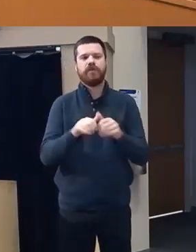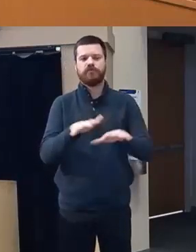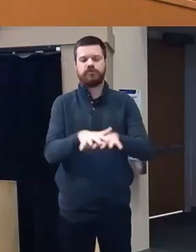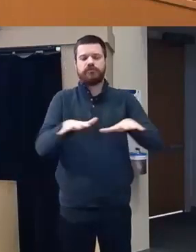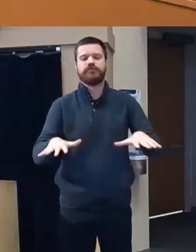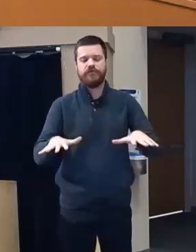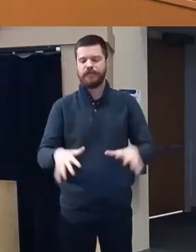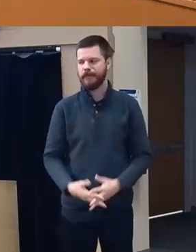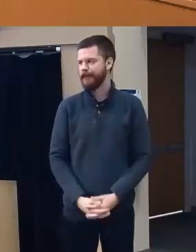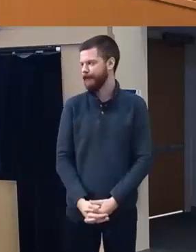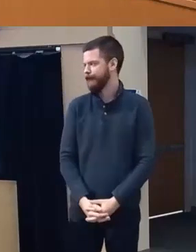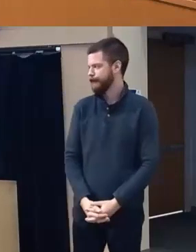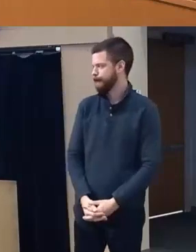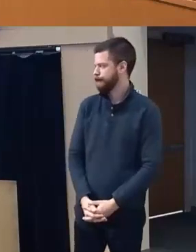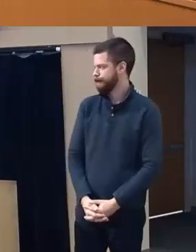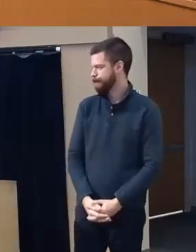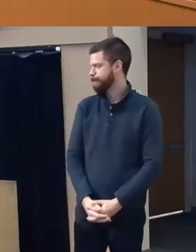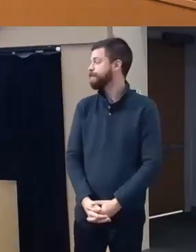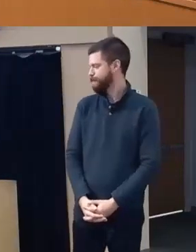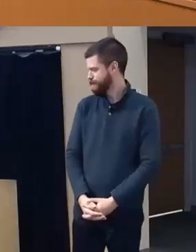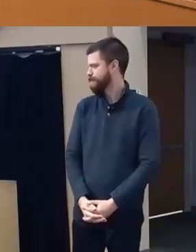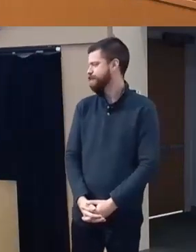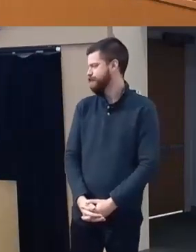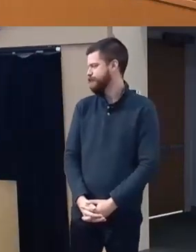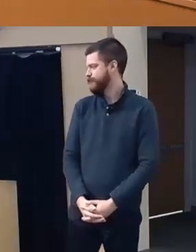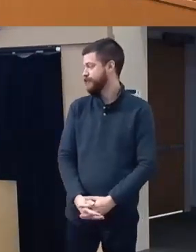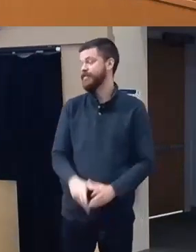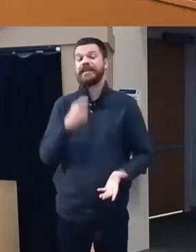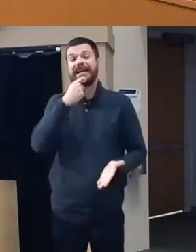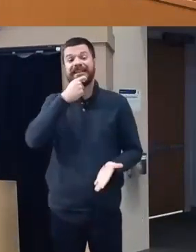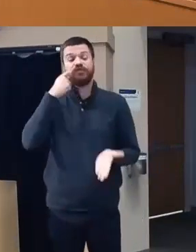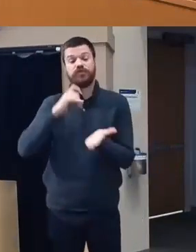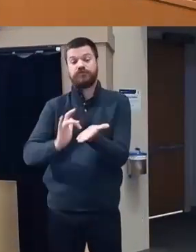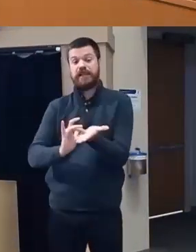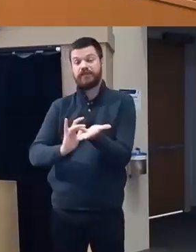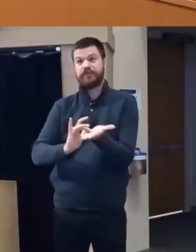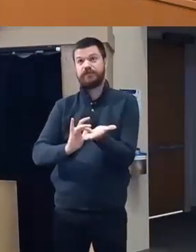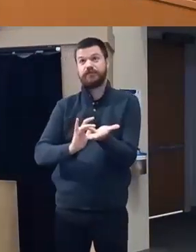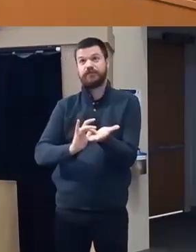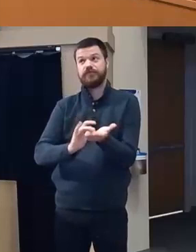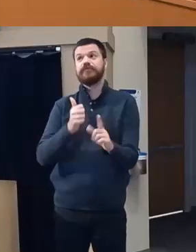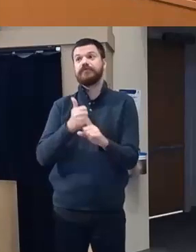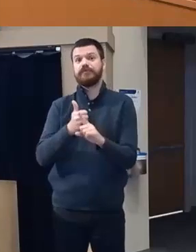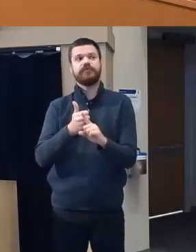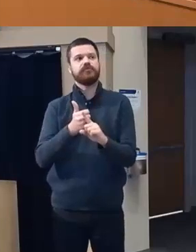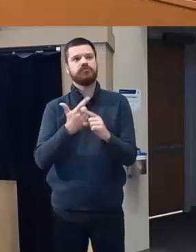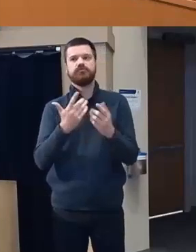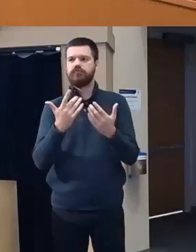okay. So addiction medicine is available